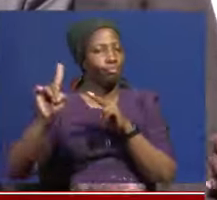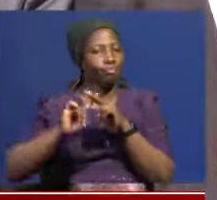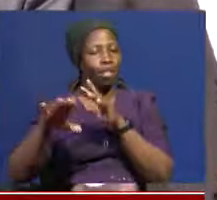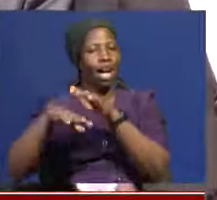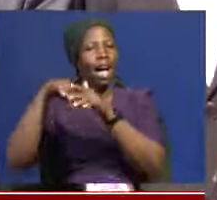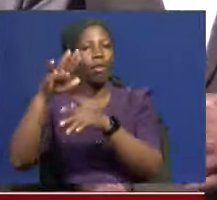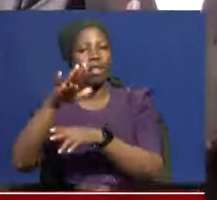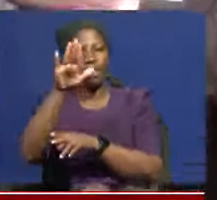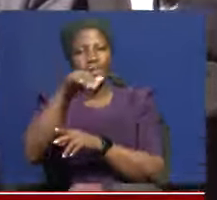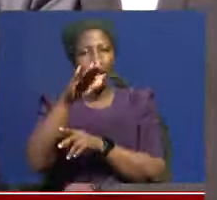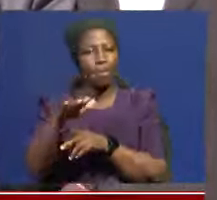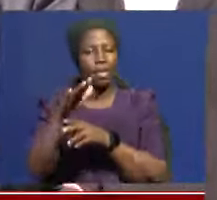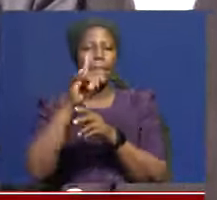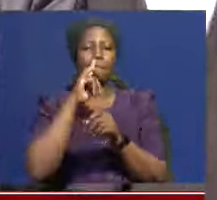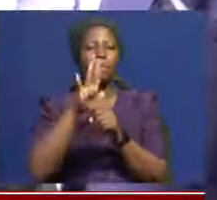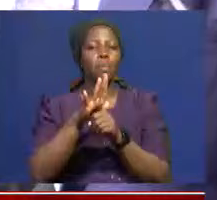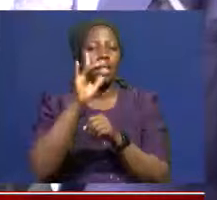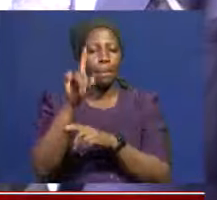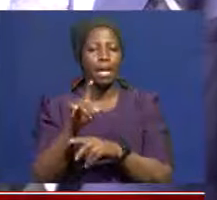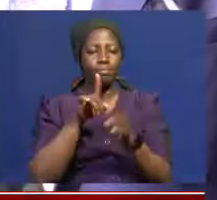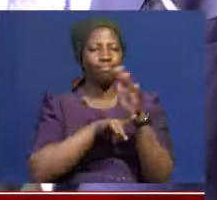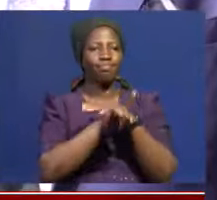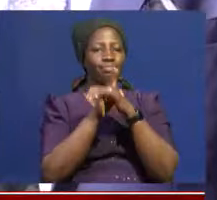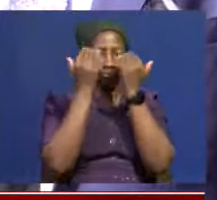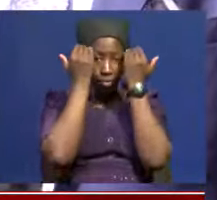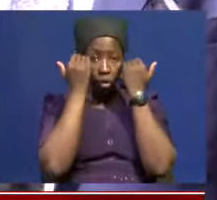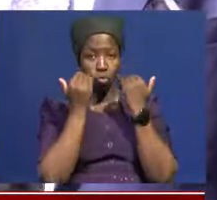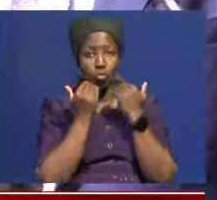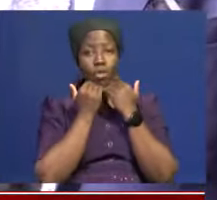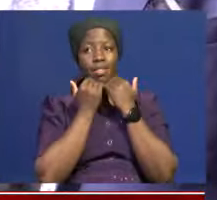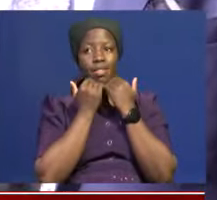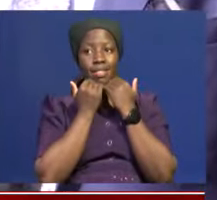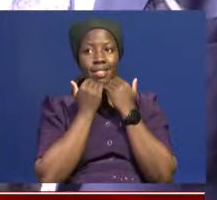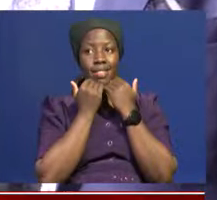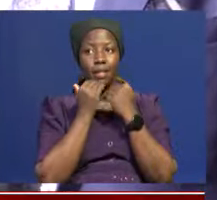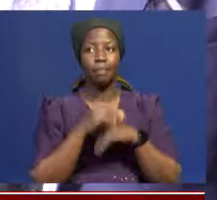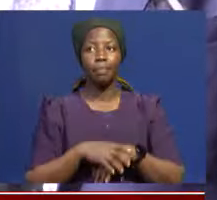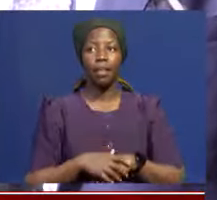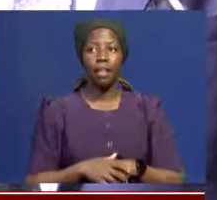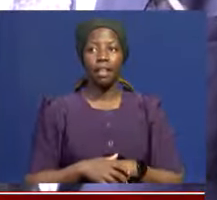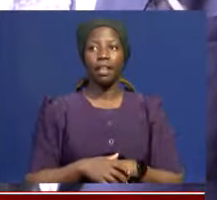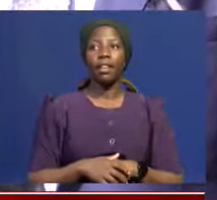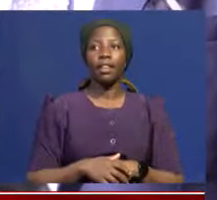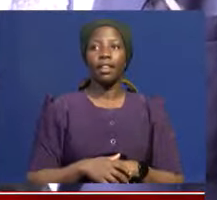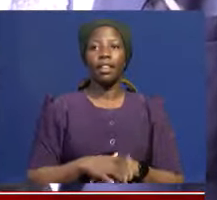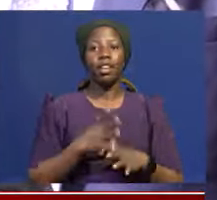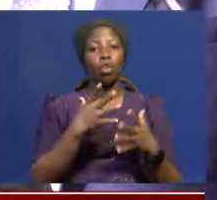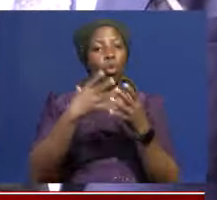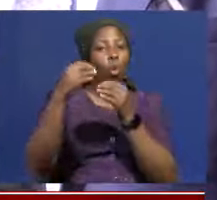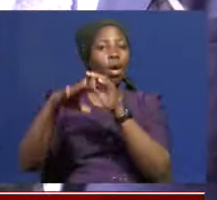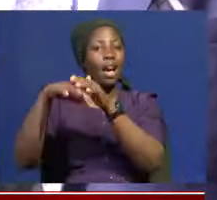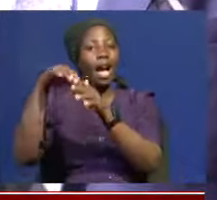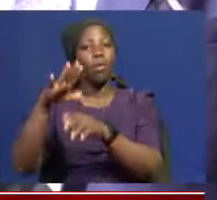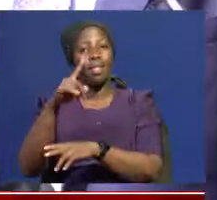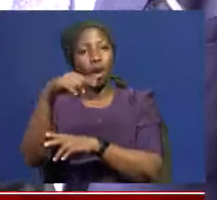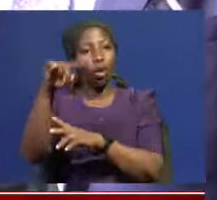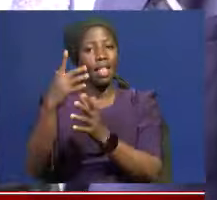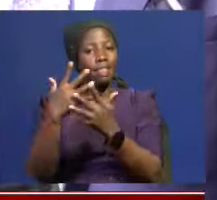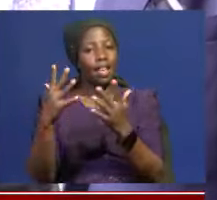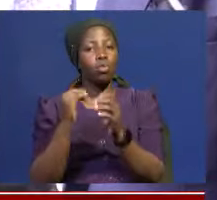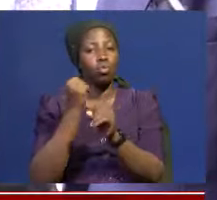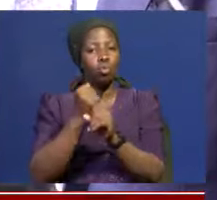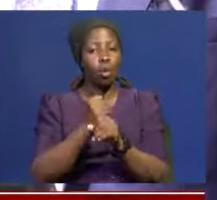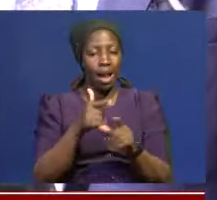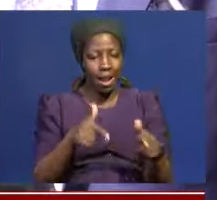legal redress over the new law. Walking out is the right thing to do. Let us meet elsewhere.